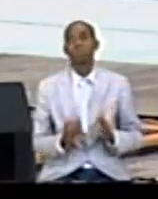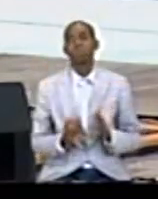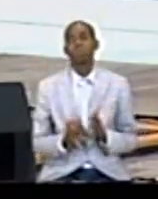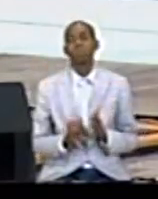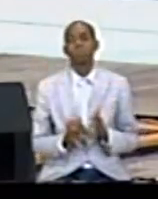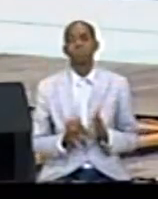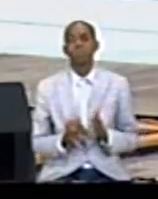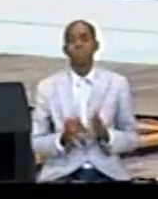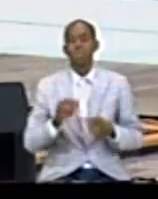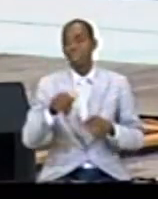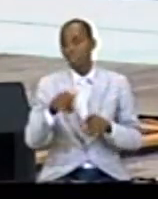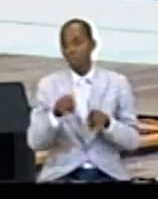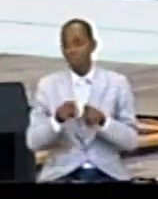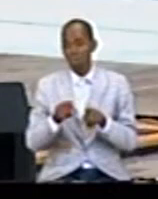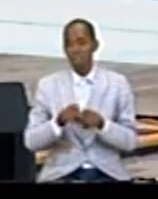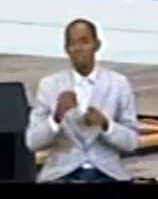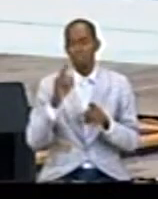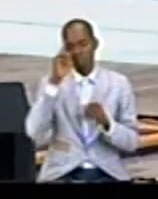concerning you.